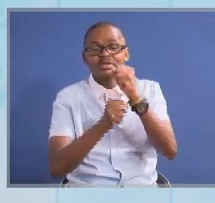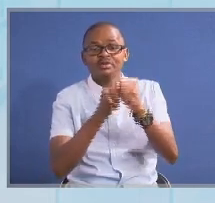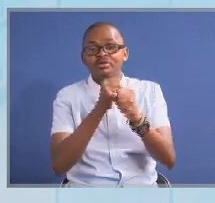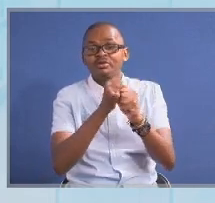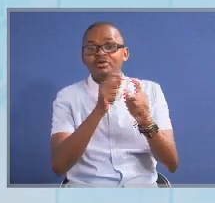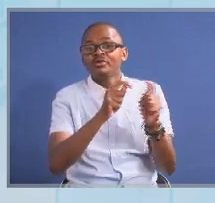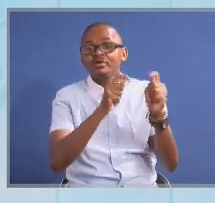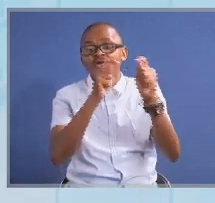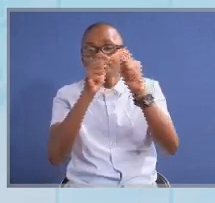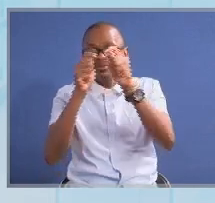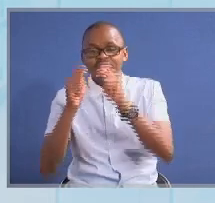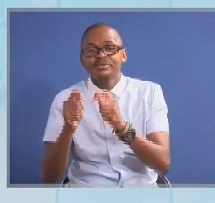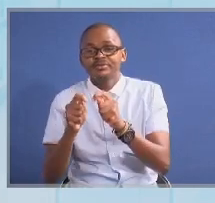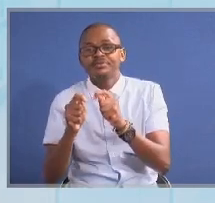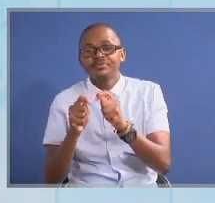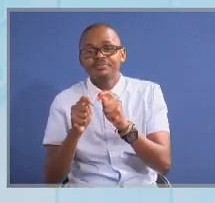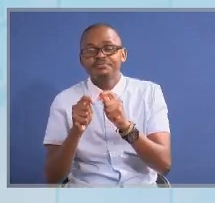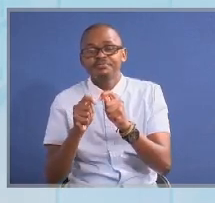achieved. Even